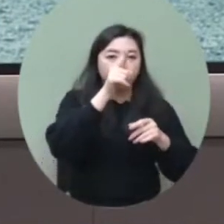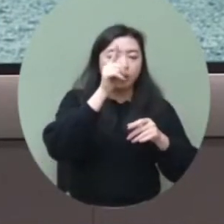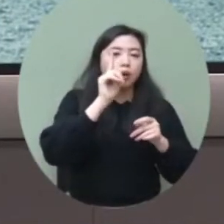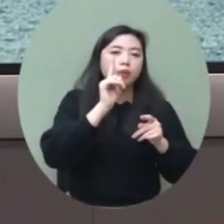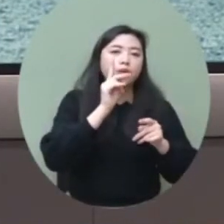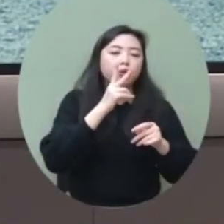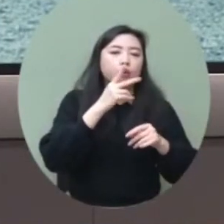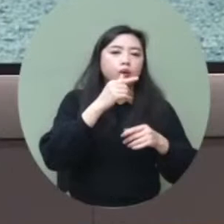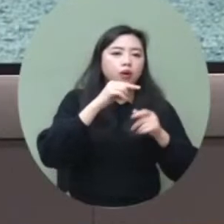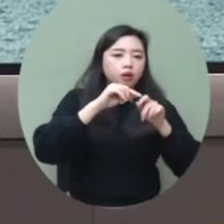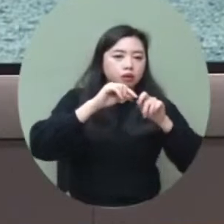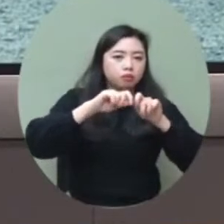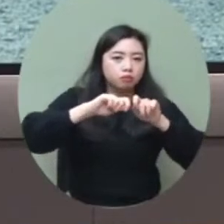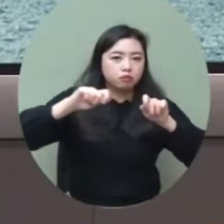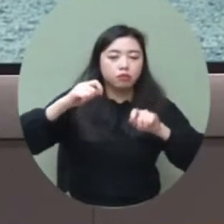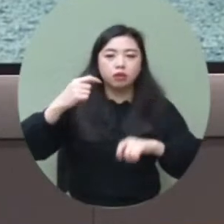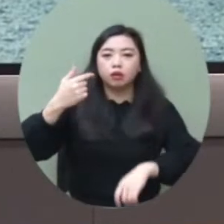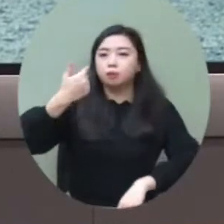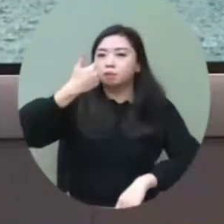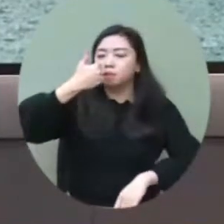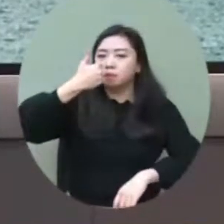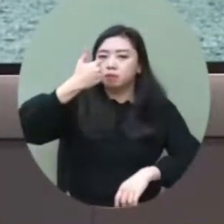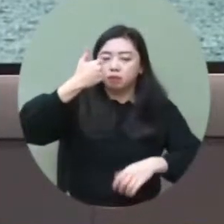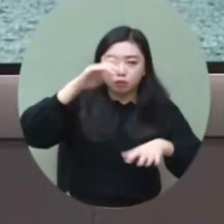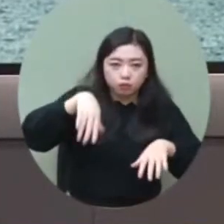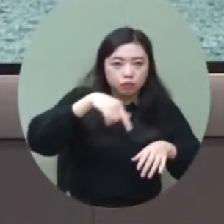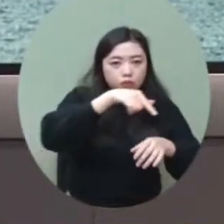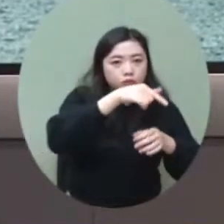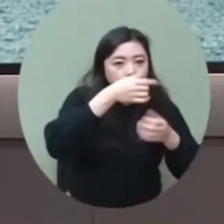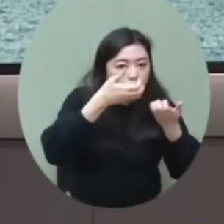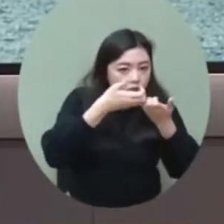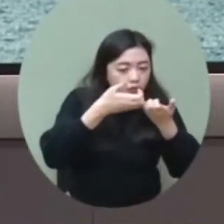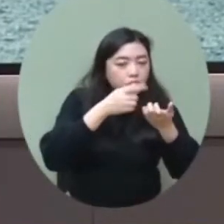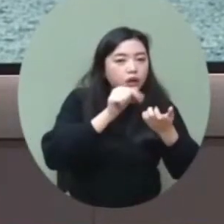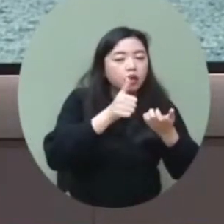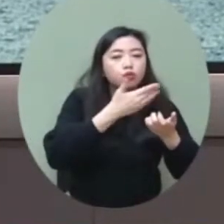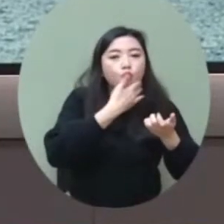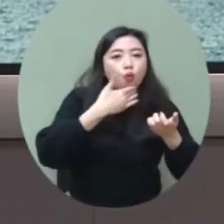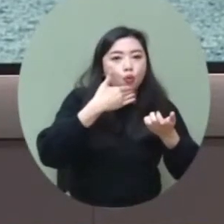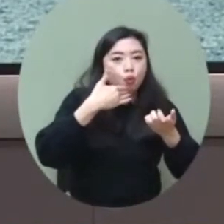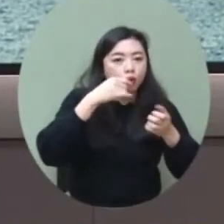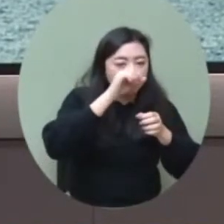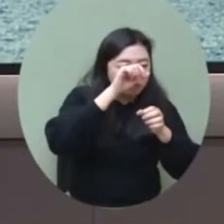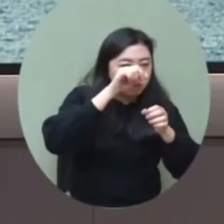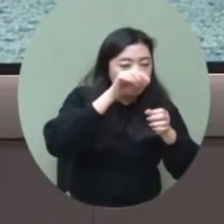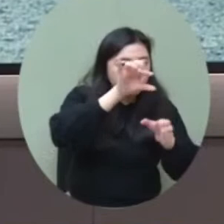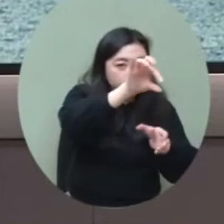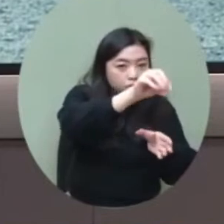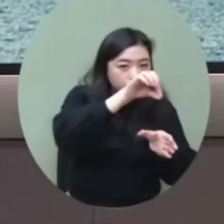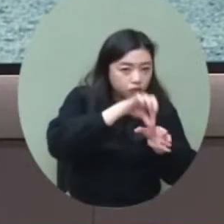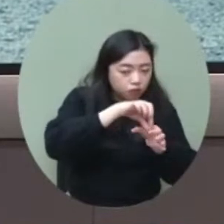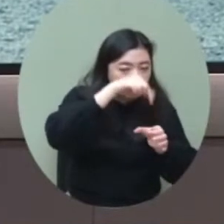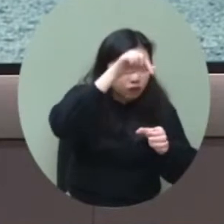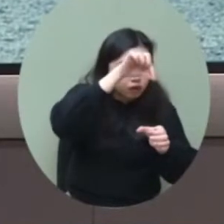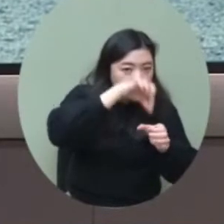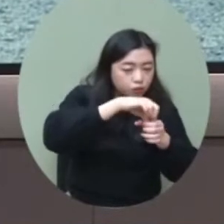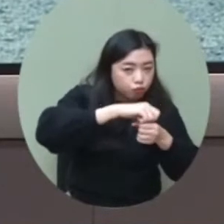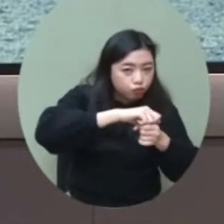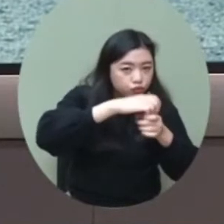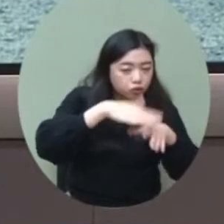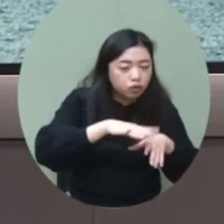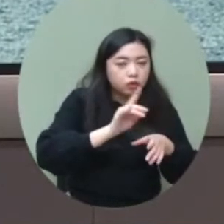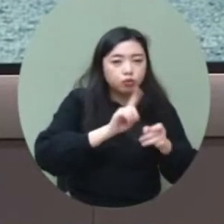if the preliminary positive cases, the laboratory specimen usually in the morning, they